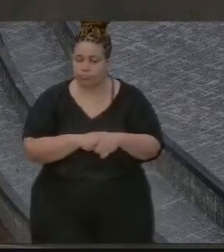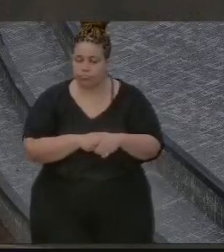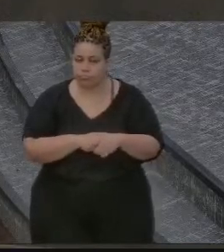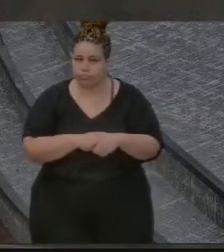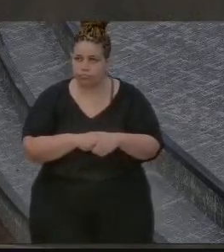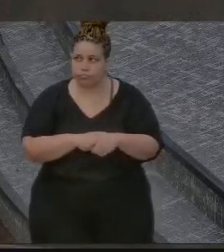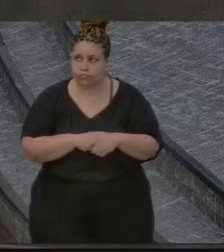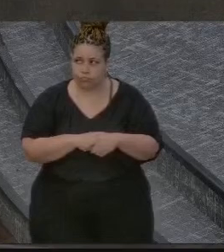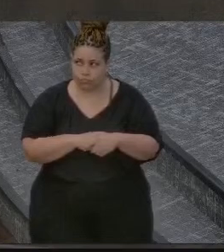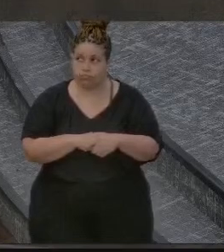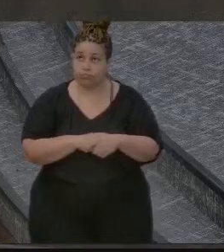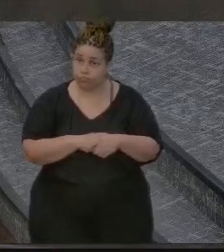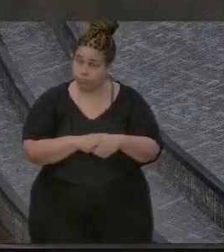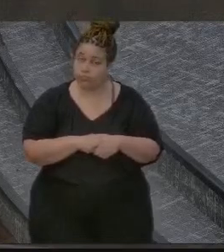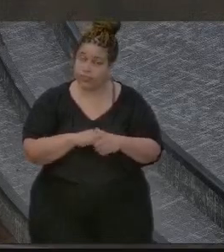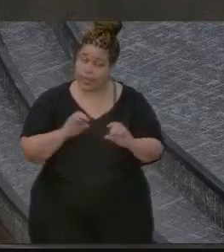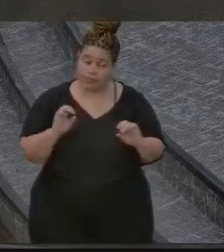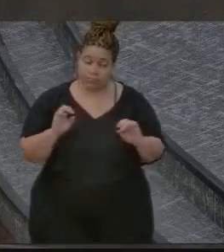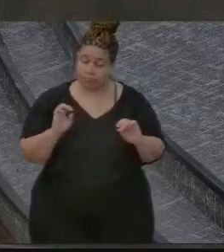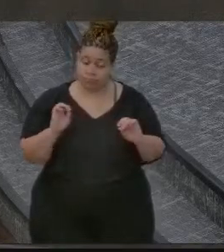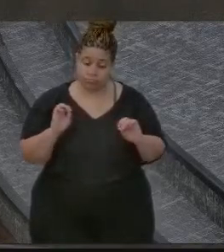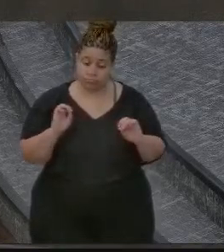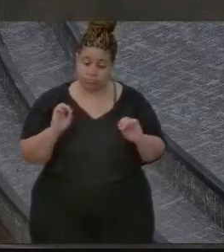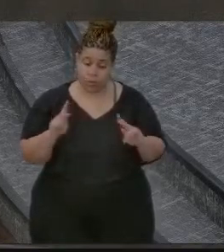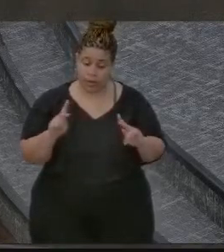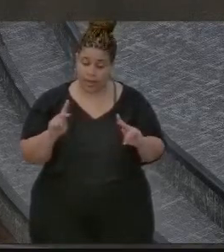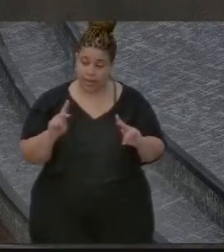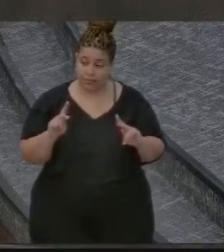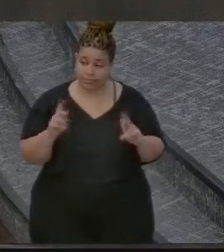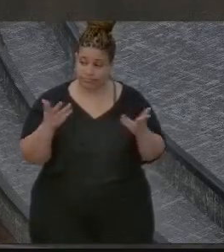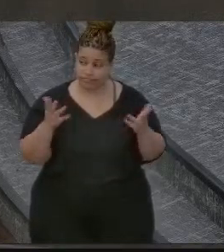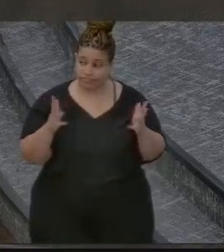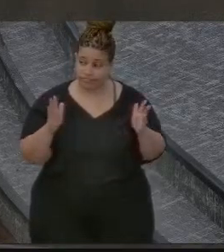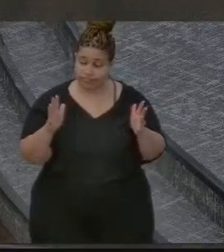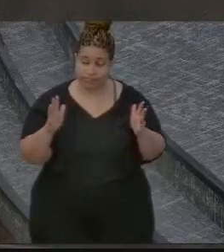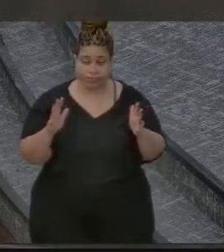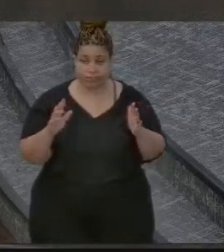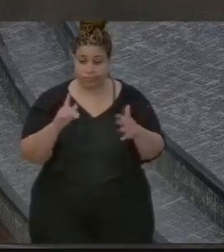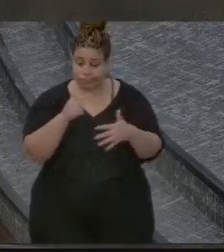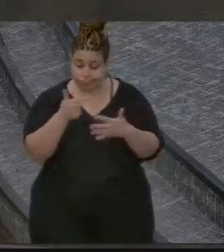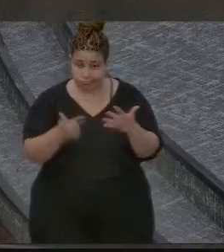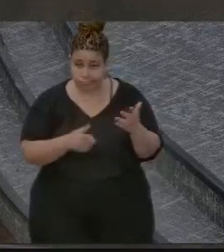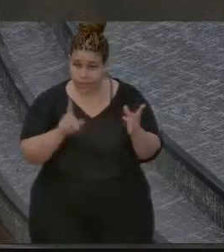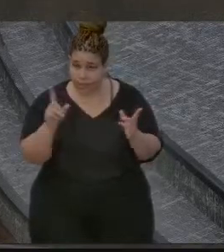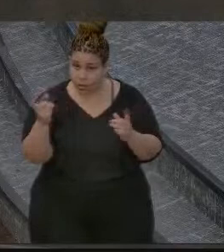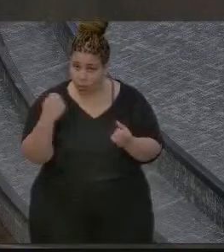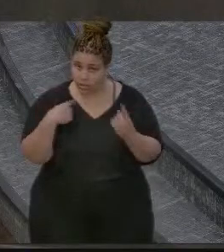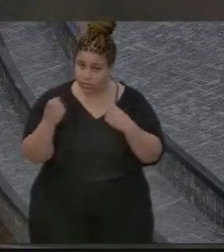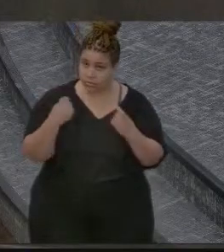All right, and that's it. Are there any questions for me about any of those items?